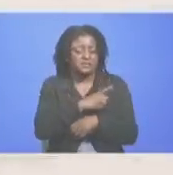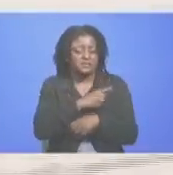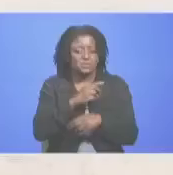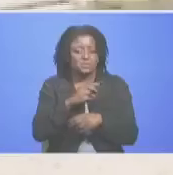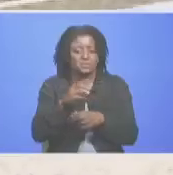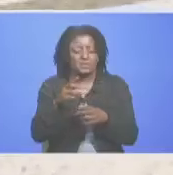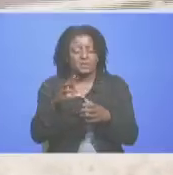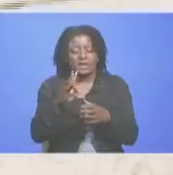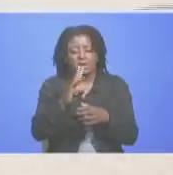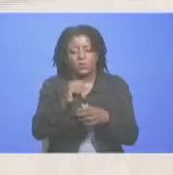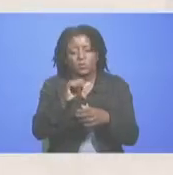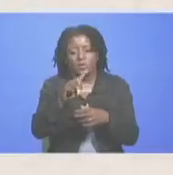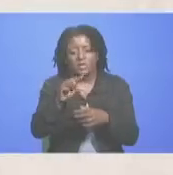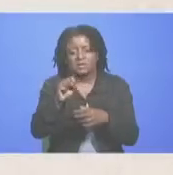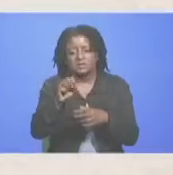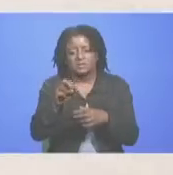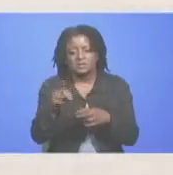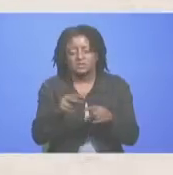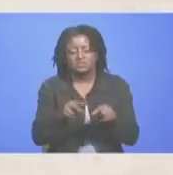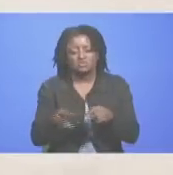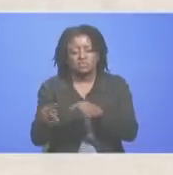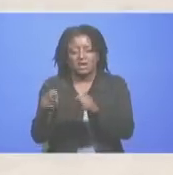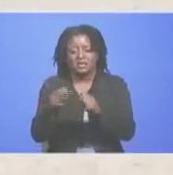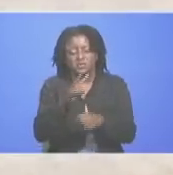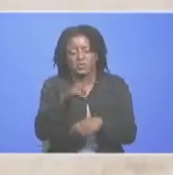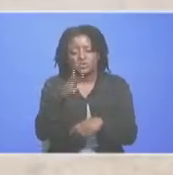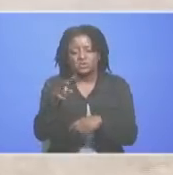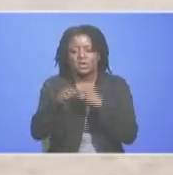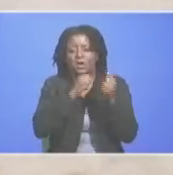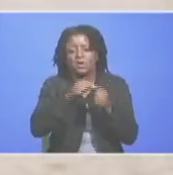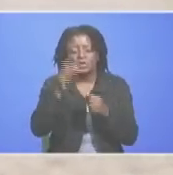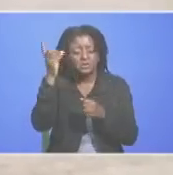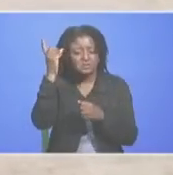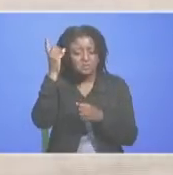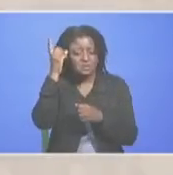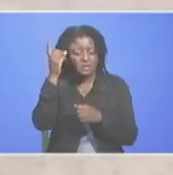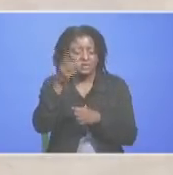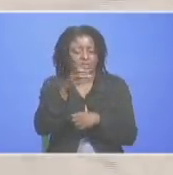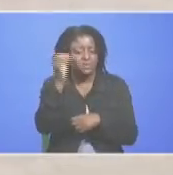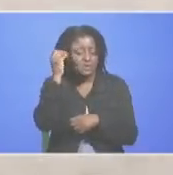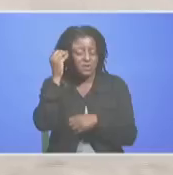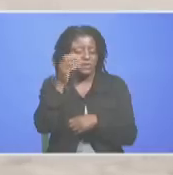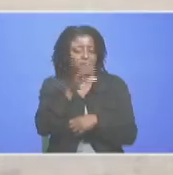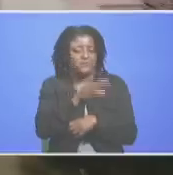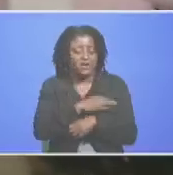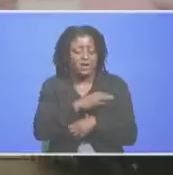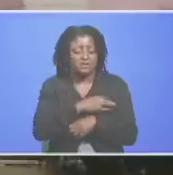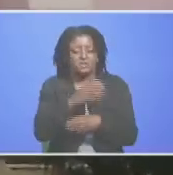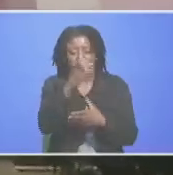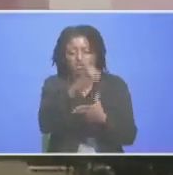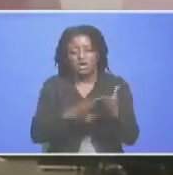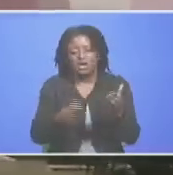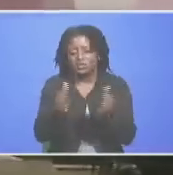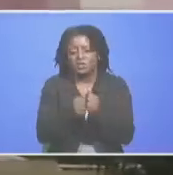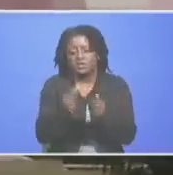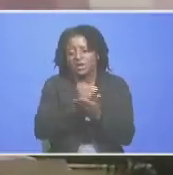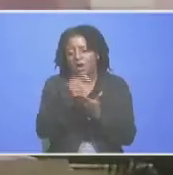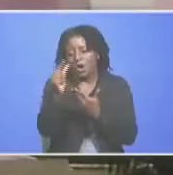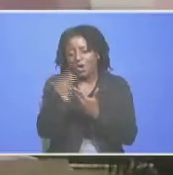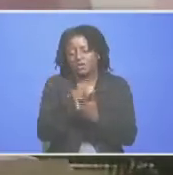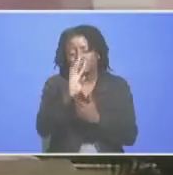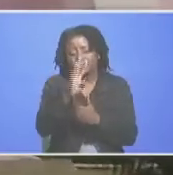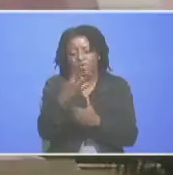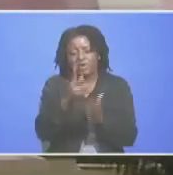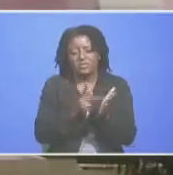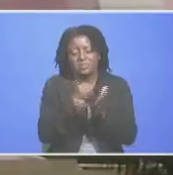Tract and 22-year-old Delando Fox of number 19 Lucaya Circle Marathon were charged with the August 4th murder of